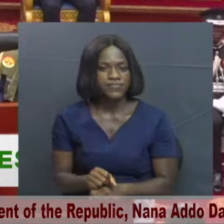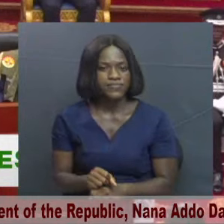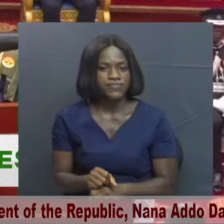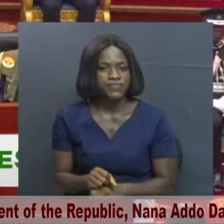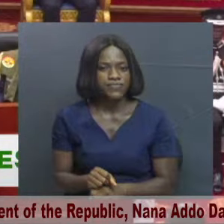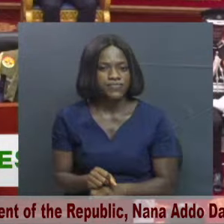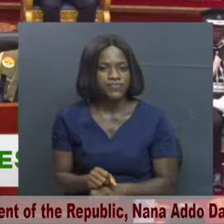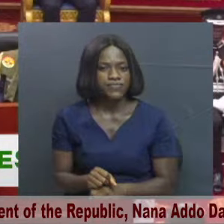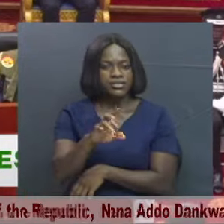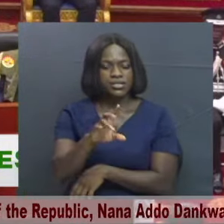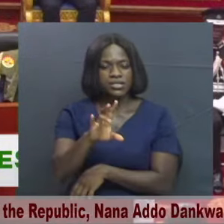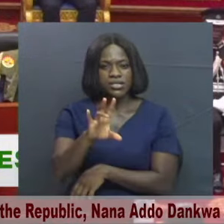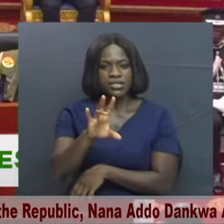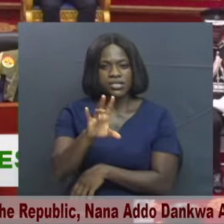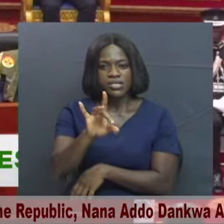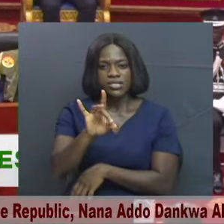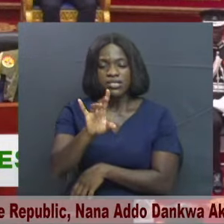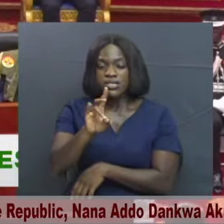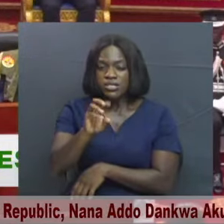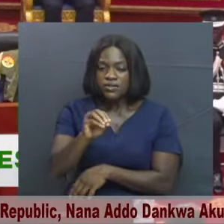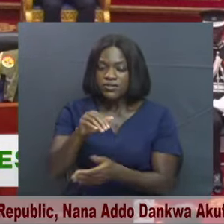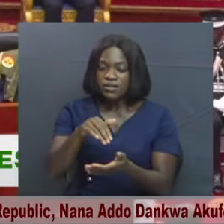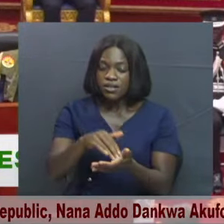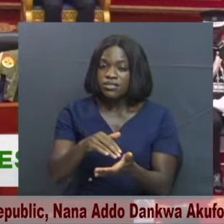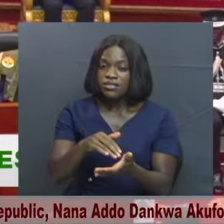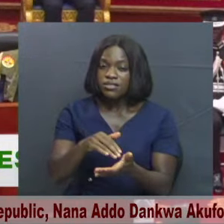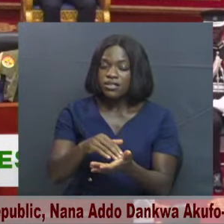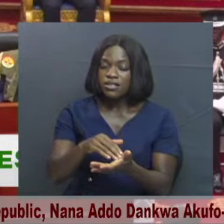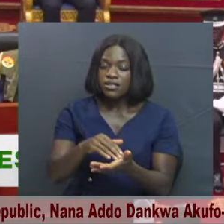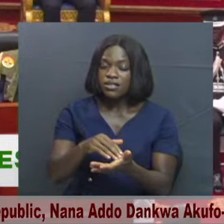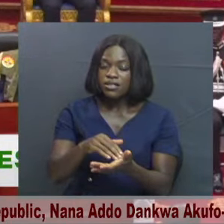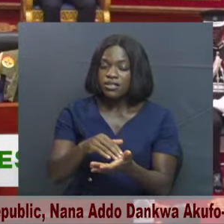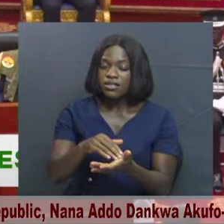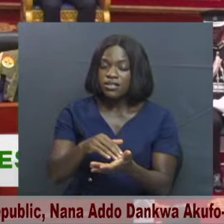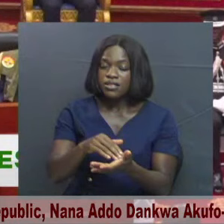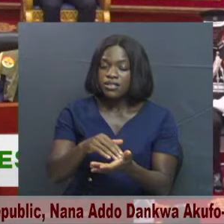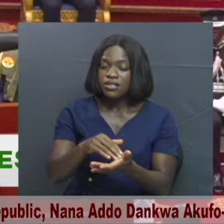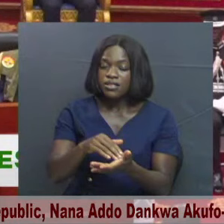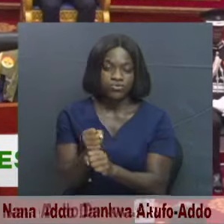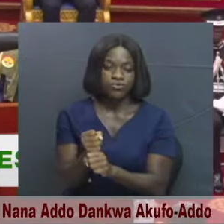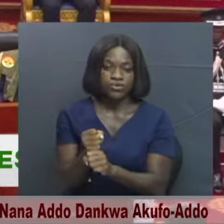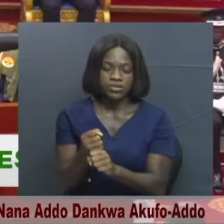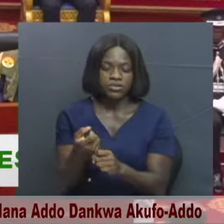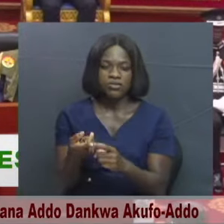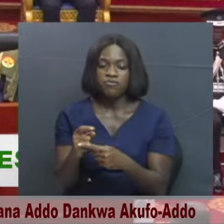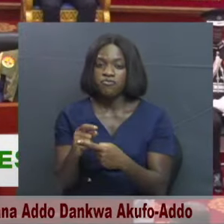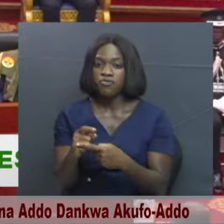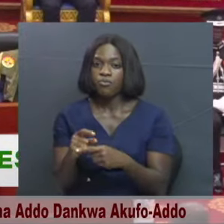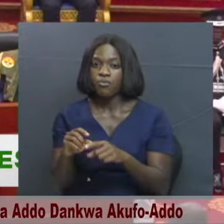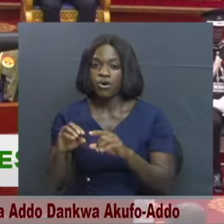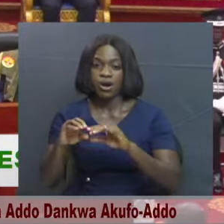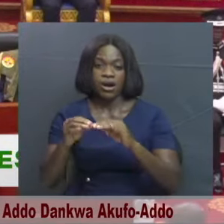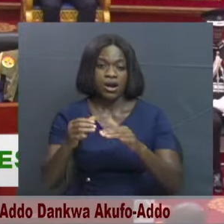have been created under the novel id1 d1f program by companies in